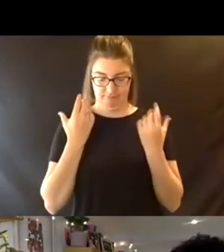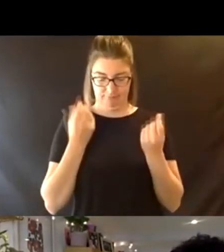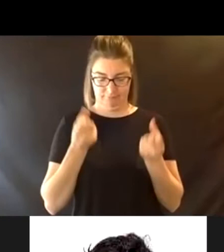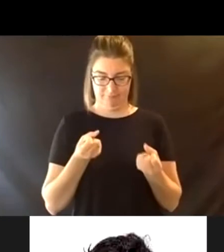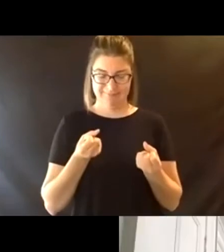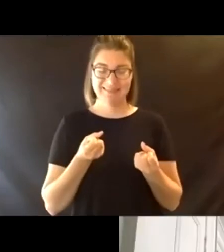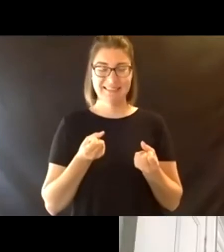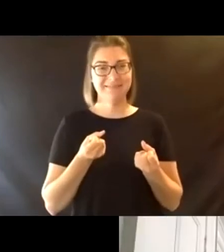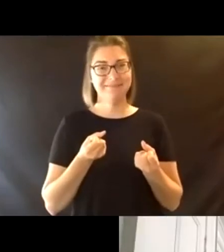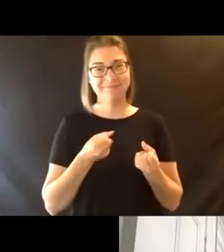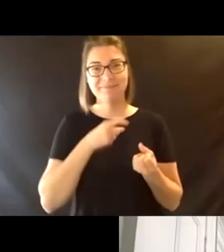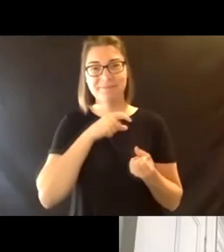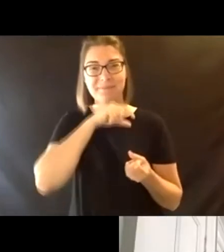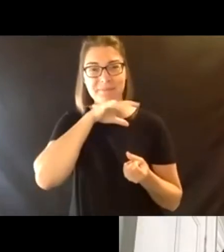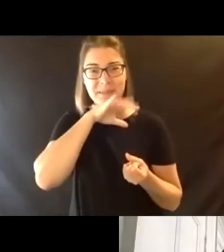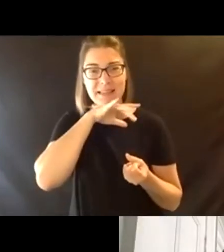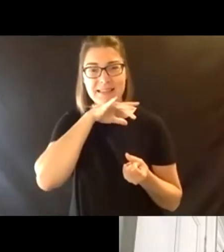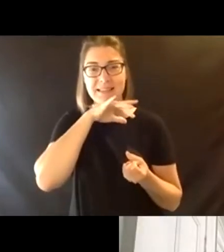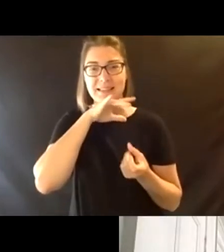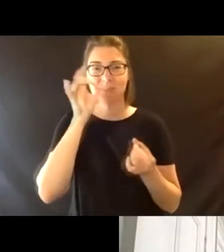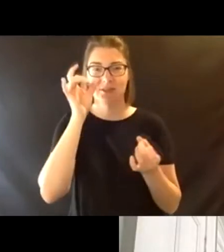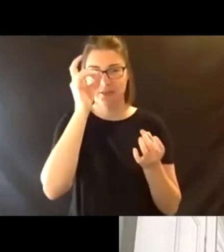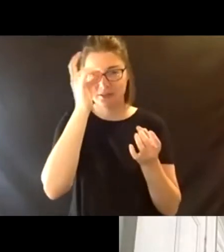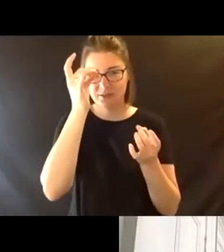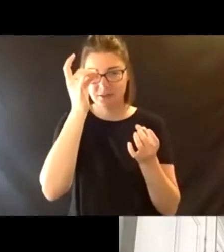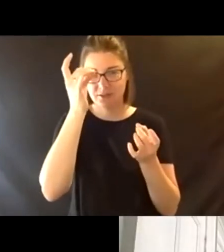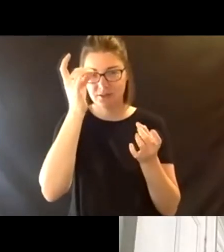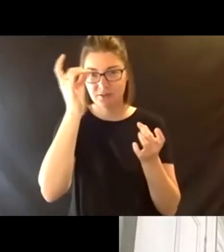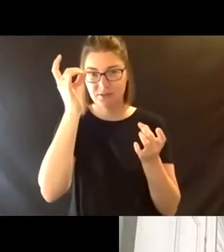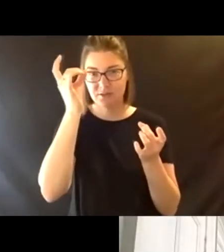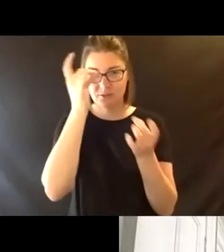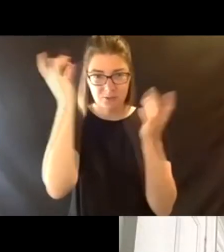messy. Healing is traumatic. Healing is,